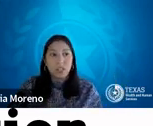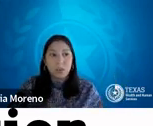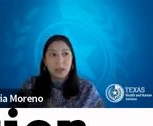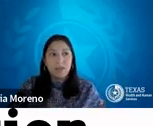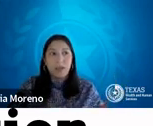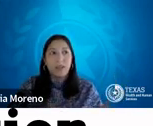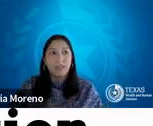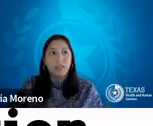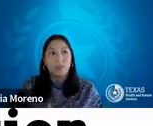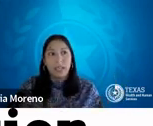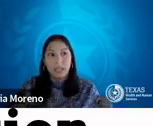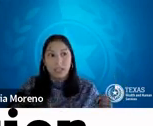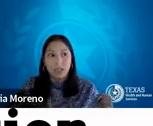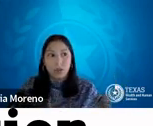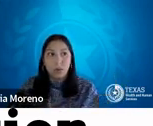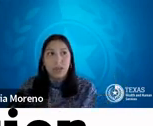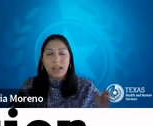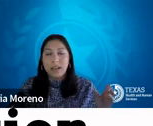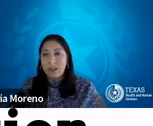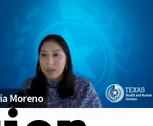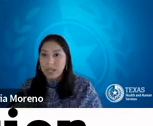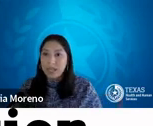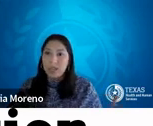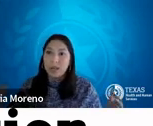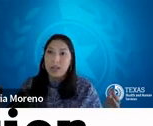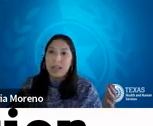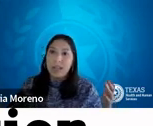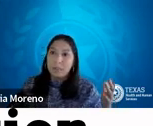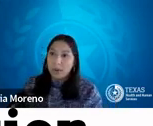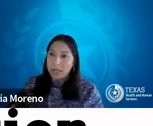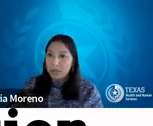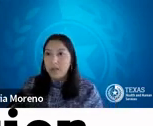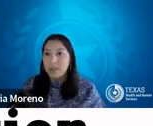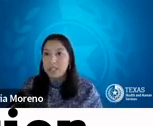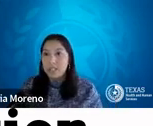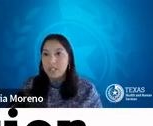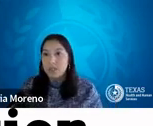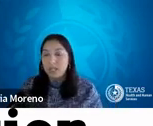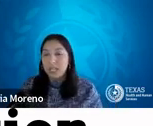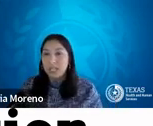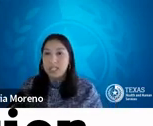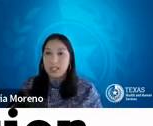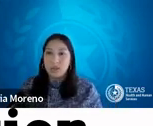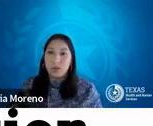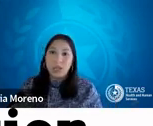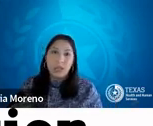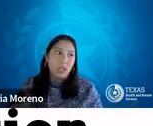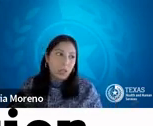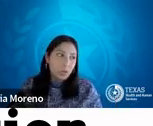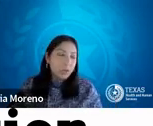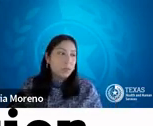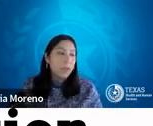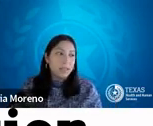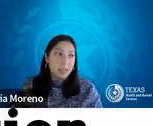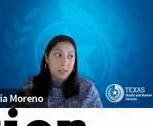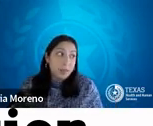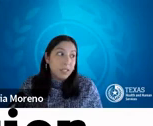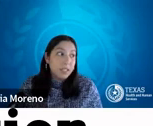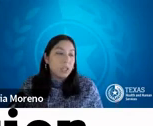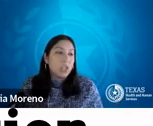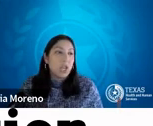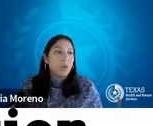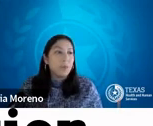the relationship level is related to kind of that peer and parental conversations related to use